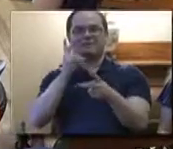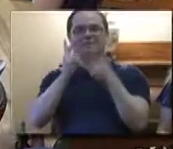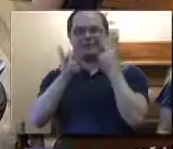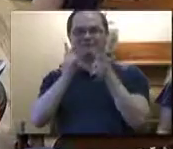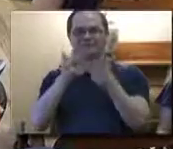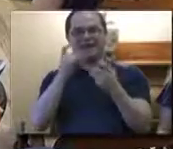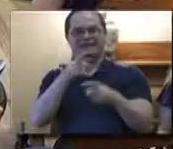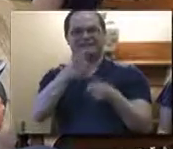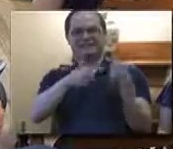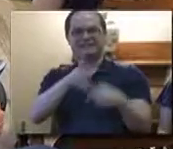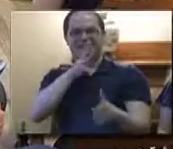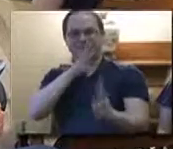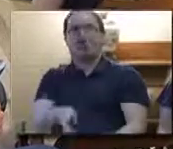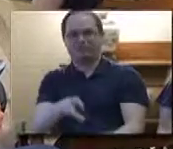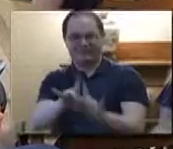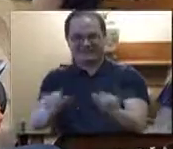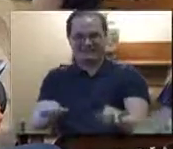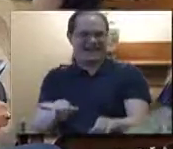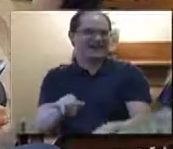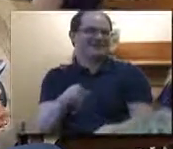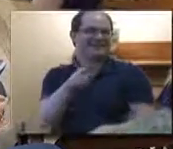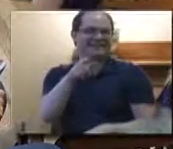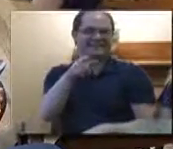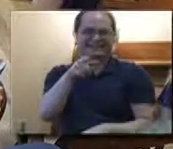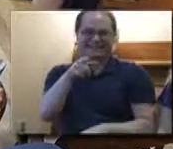I'm so glad I said that. You